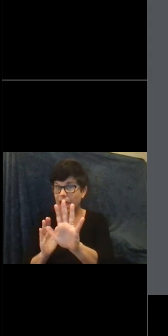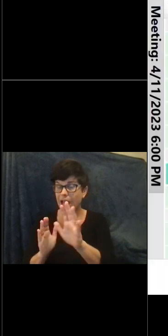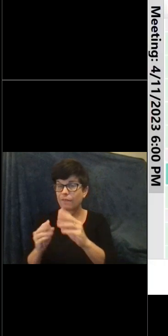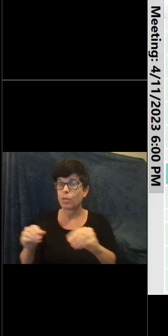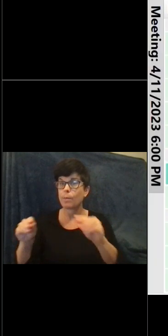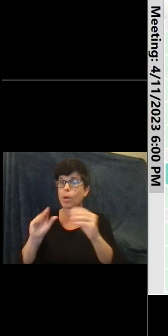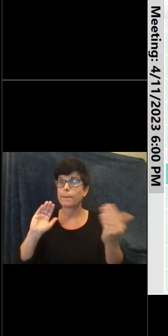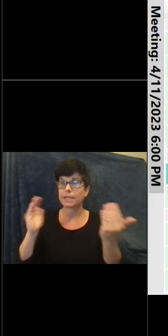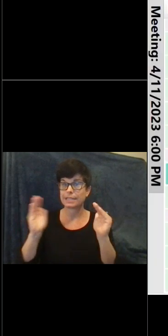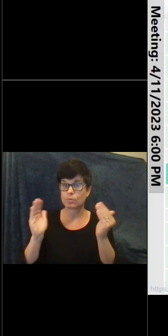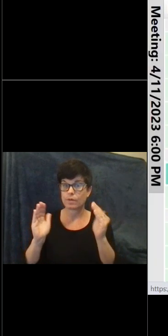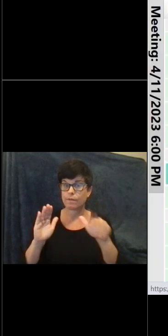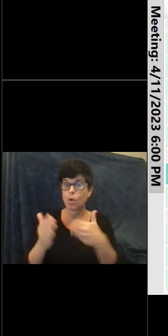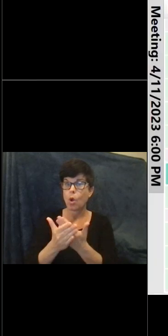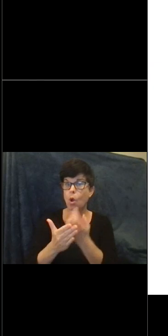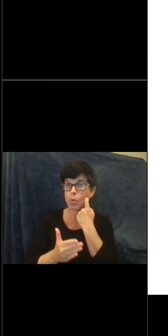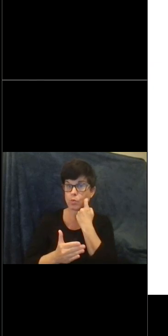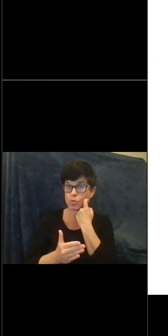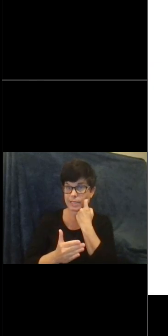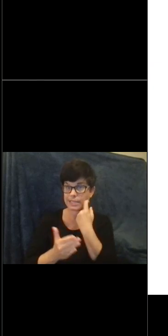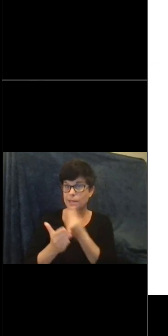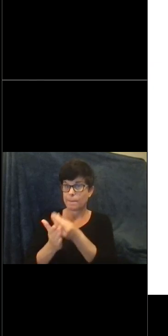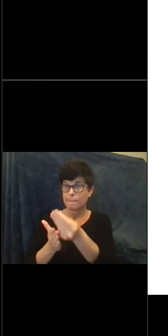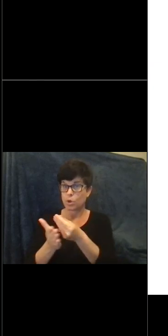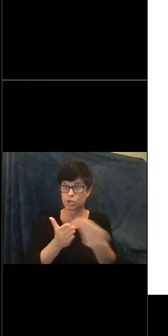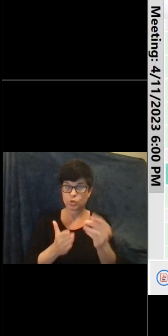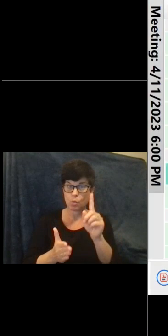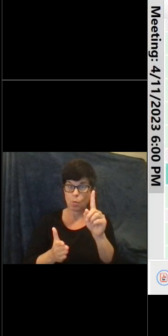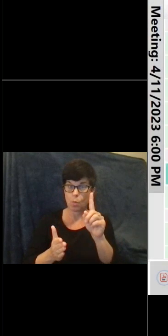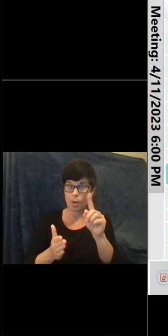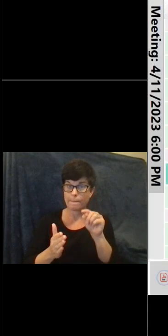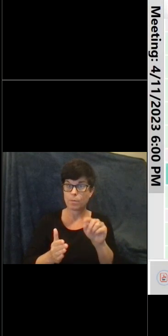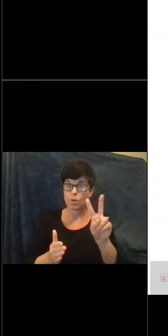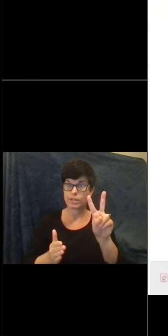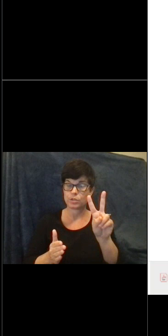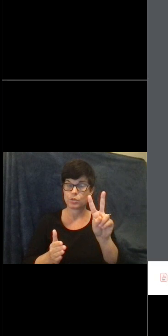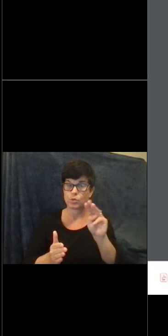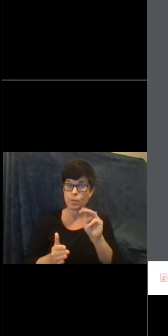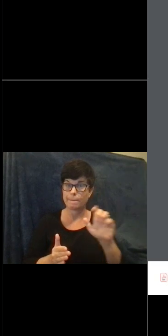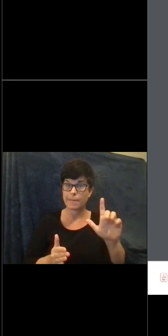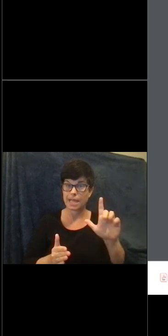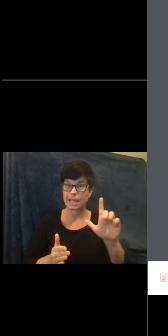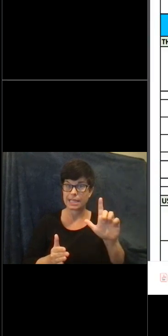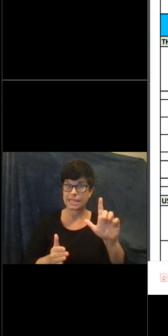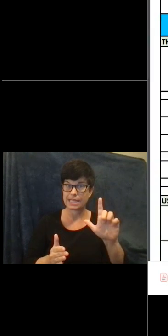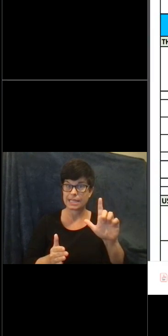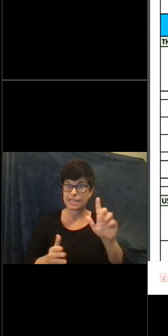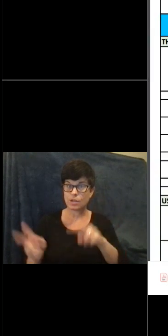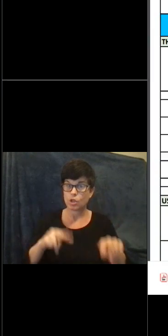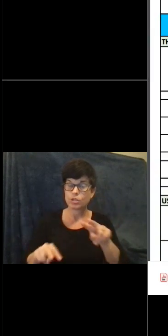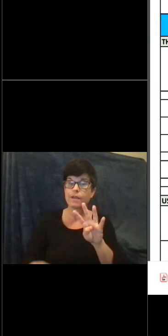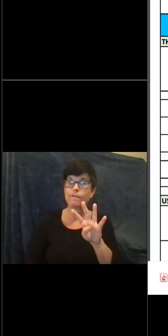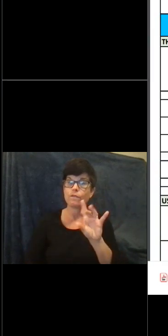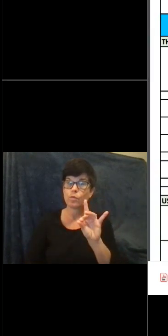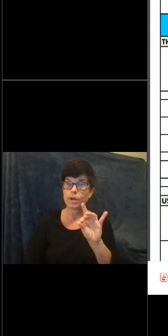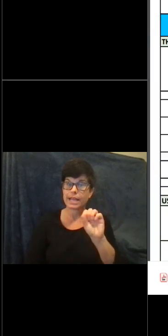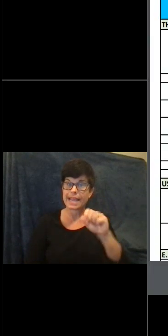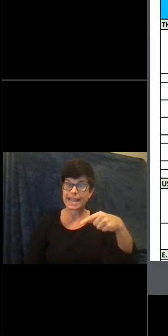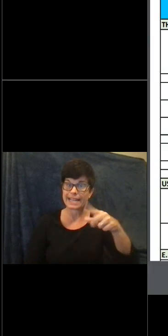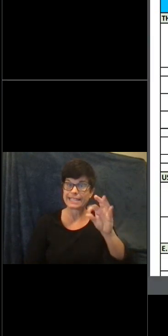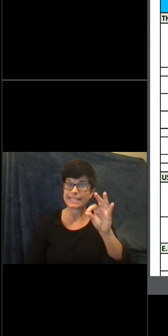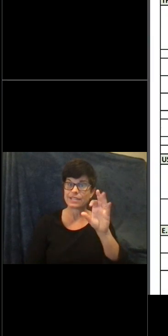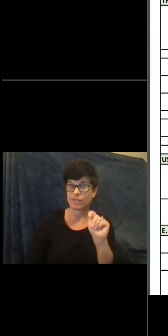all recent purchases. The $1.2 million will be looking at $48 a square foot. This is a dollar more